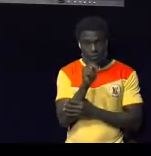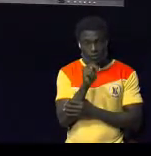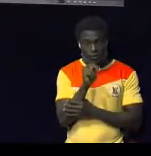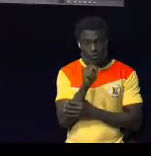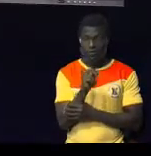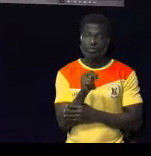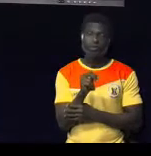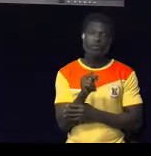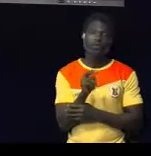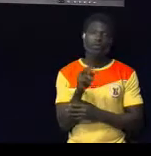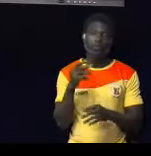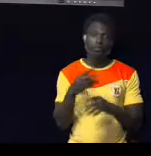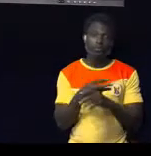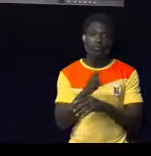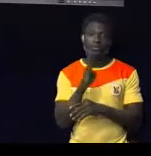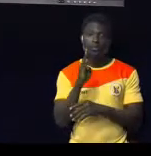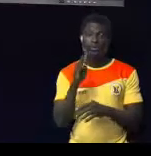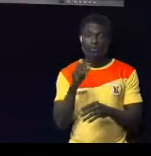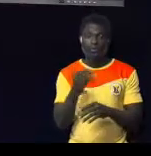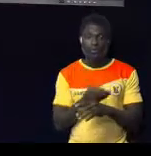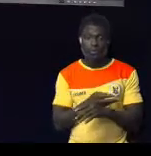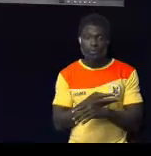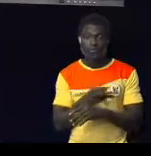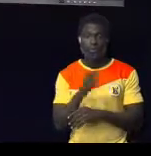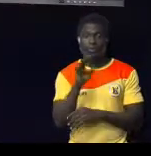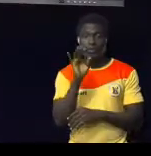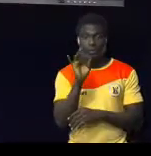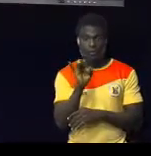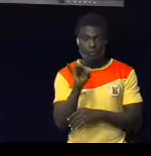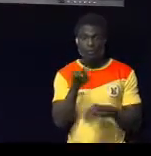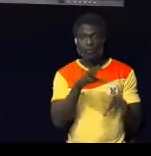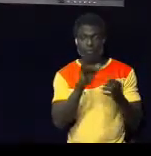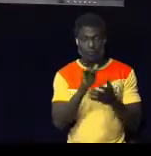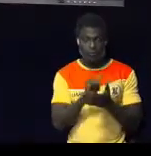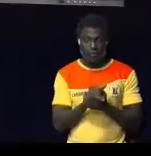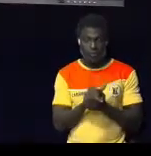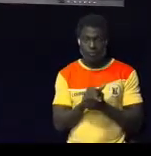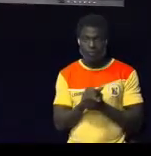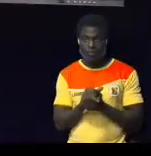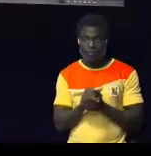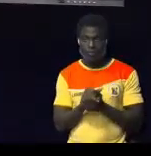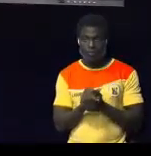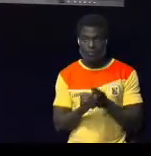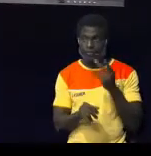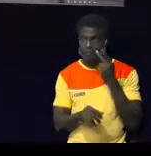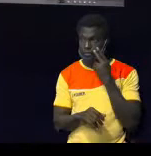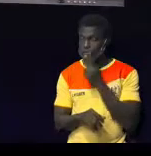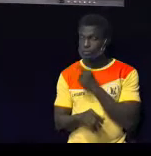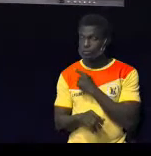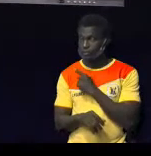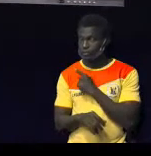268 naira. So, to find the cost of 8 pairs, just multiply that by 8. So, doing that,